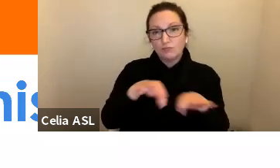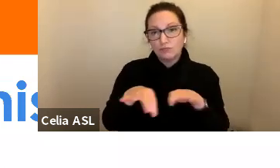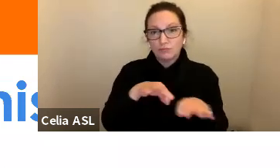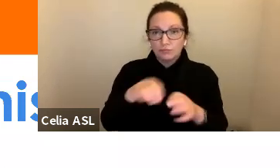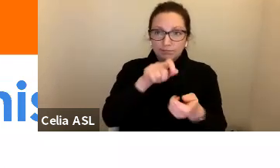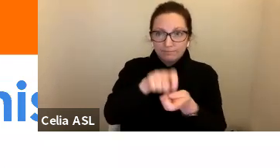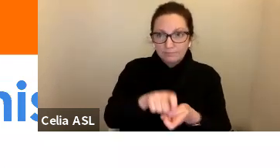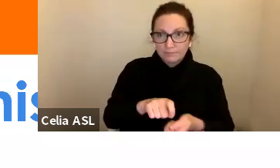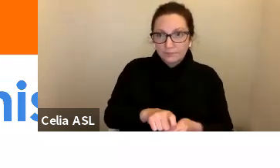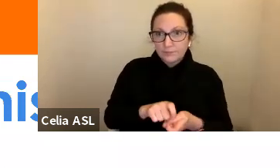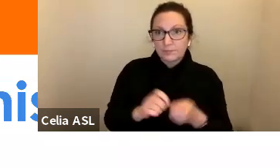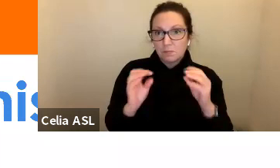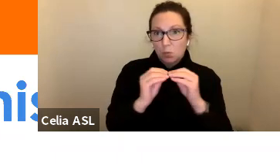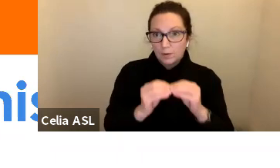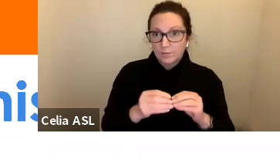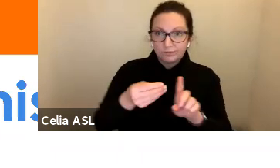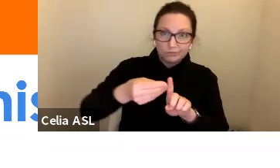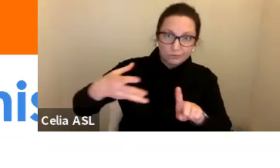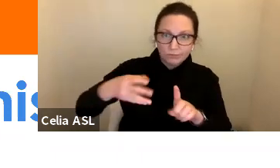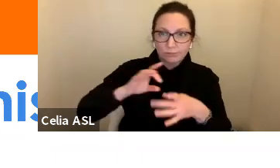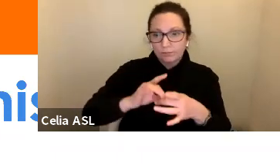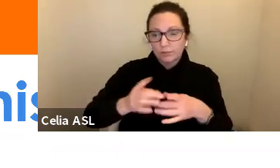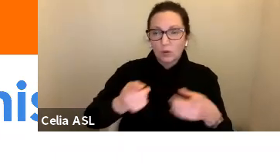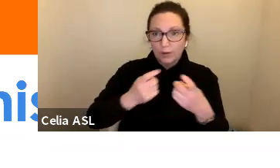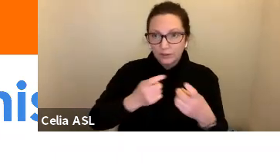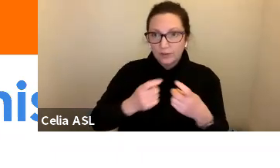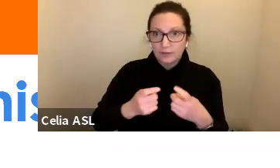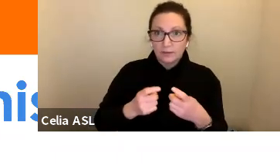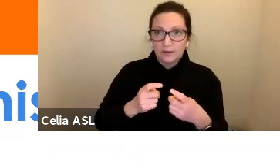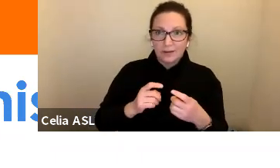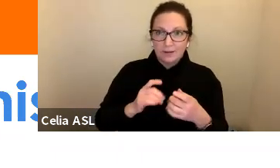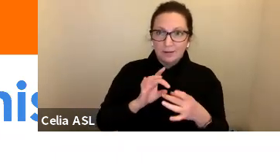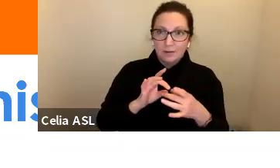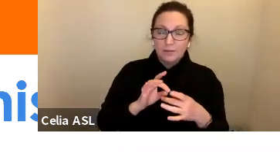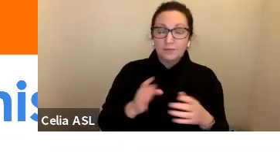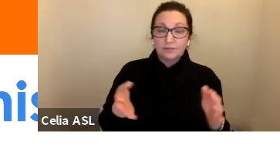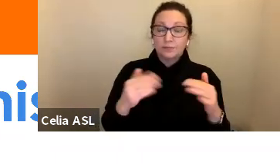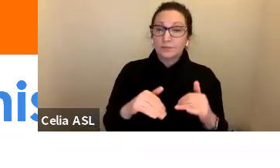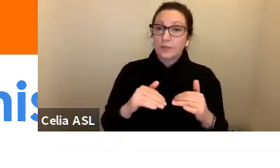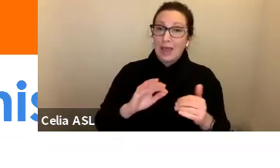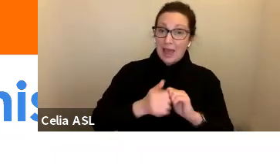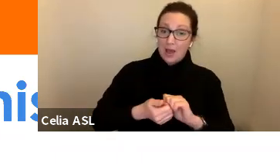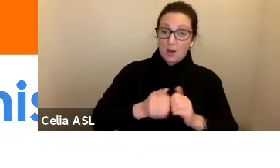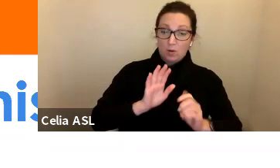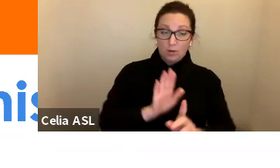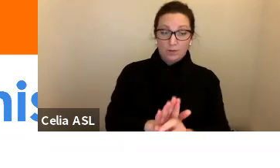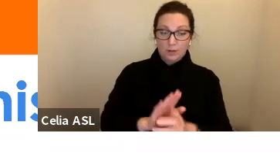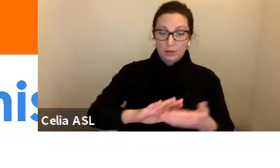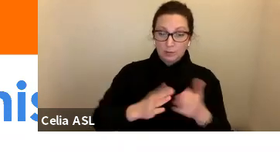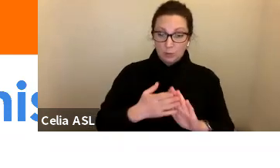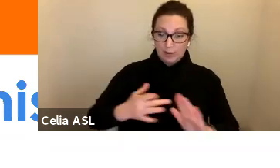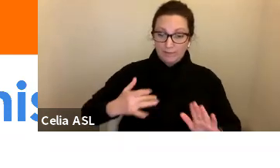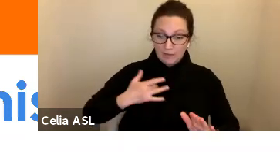these questions. On community sentiment, I think that might have to be something that we